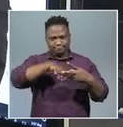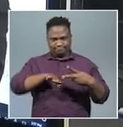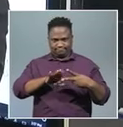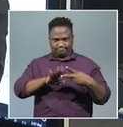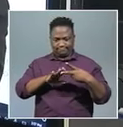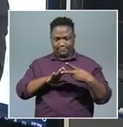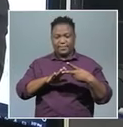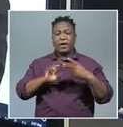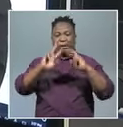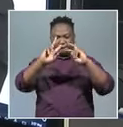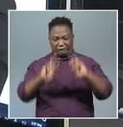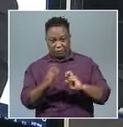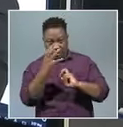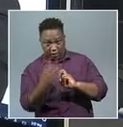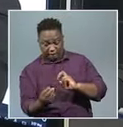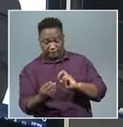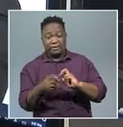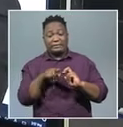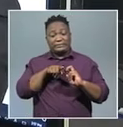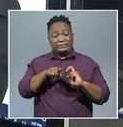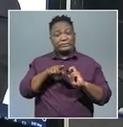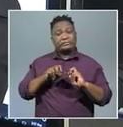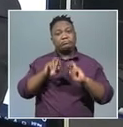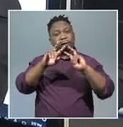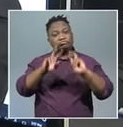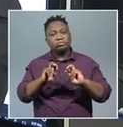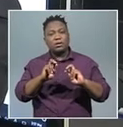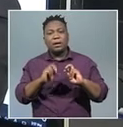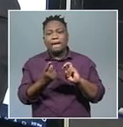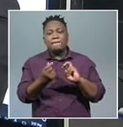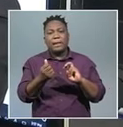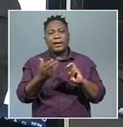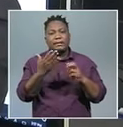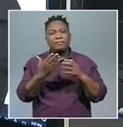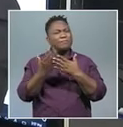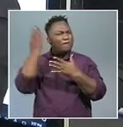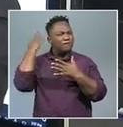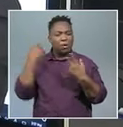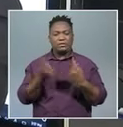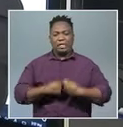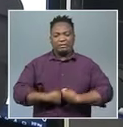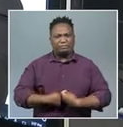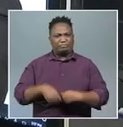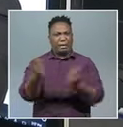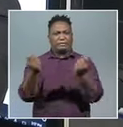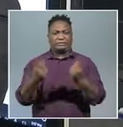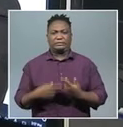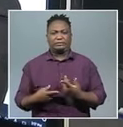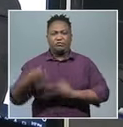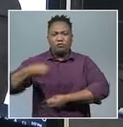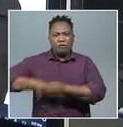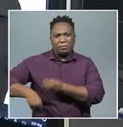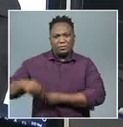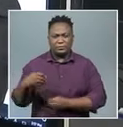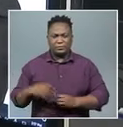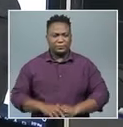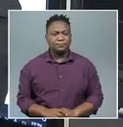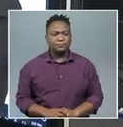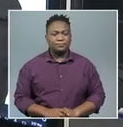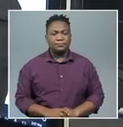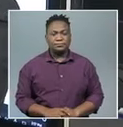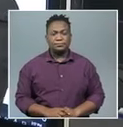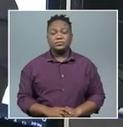another level in terms of the amount of monies that were misspent. We have written to